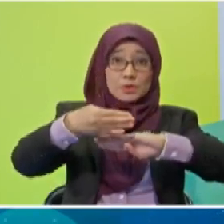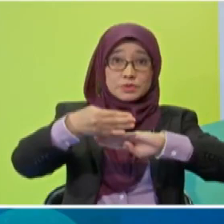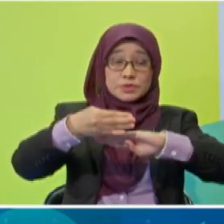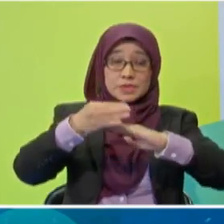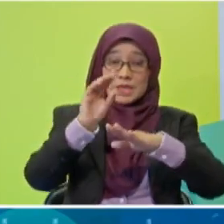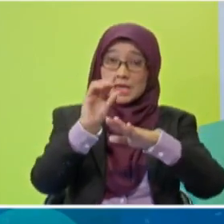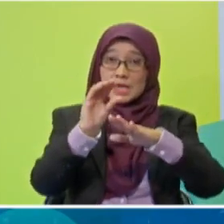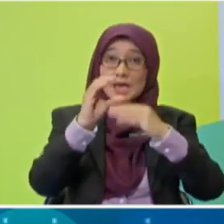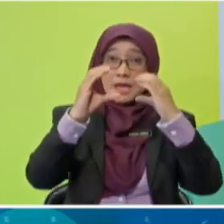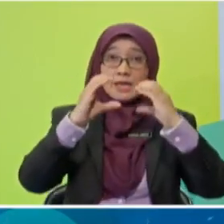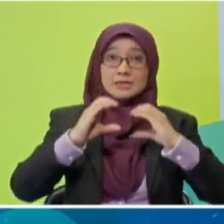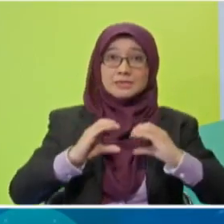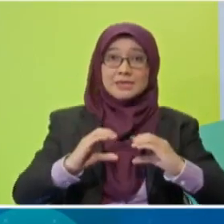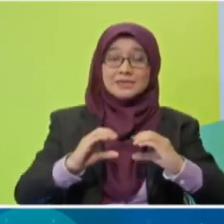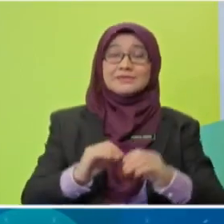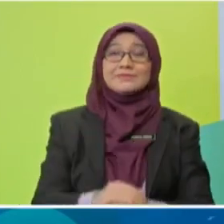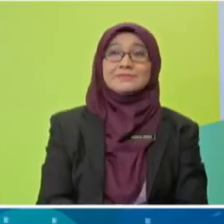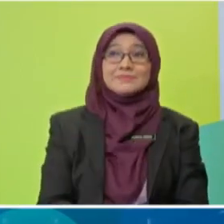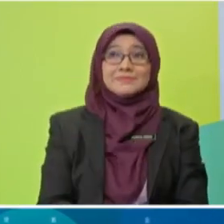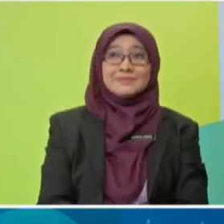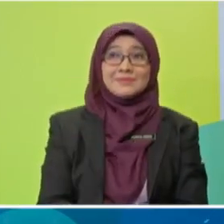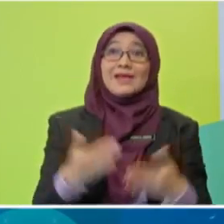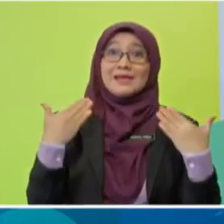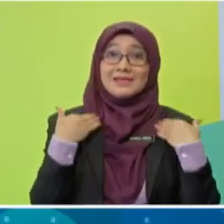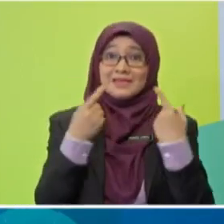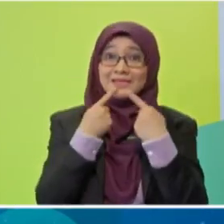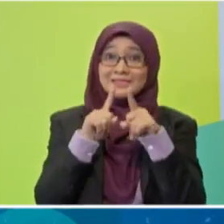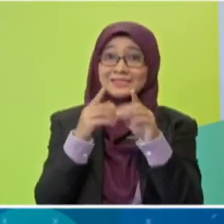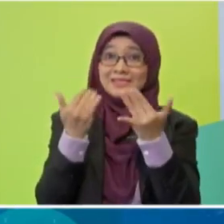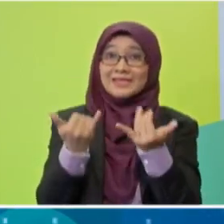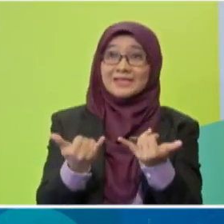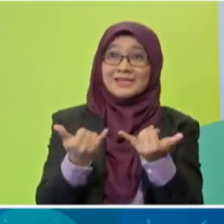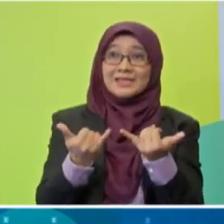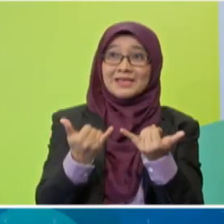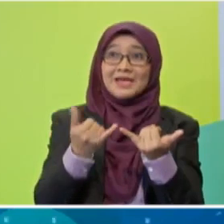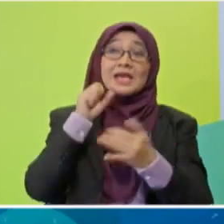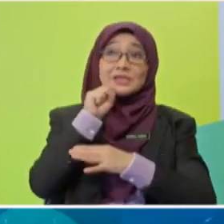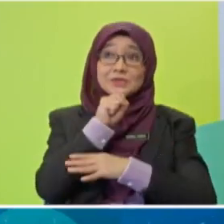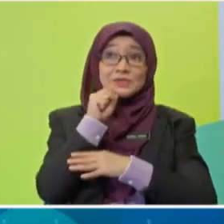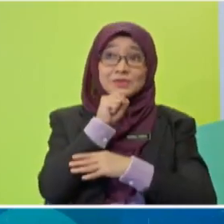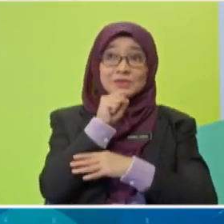by 0.5. 0.5. Can I try? Yes, please. Go ahead.